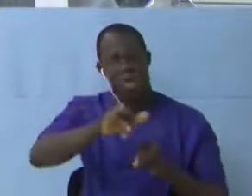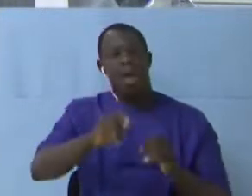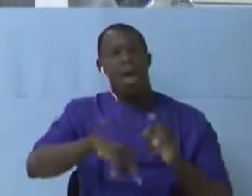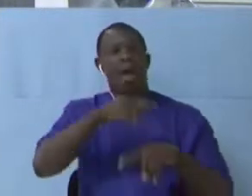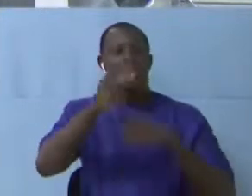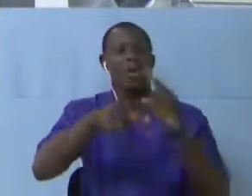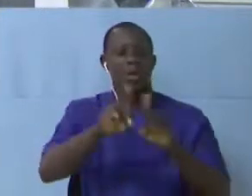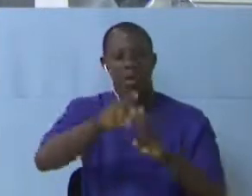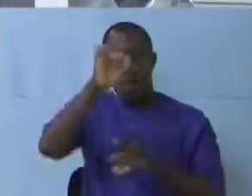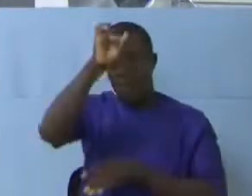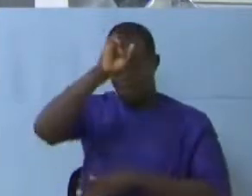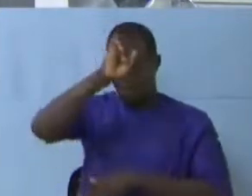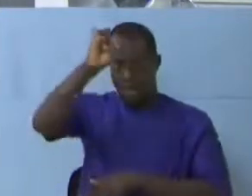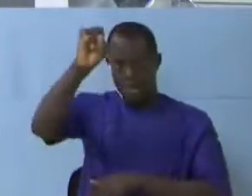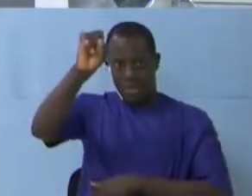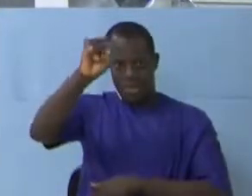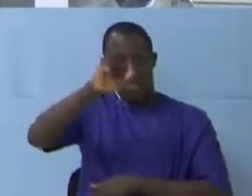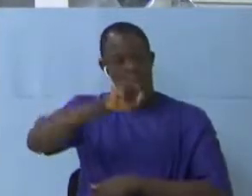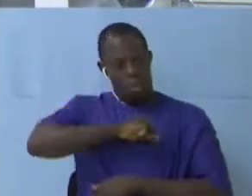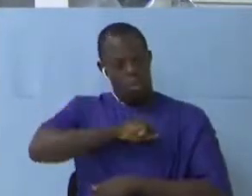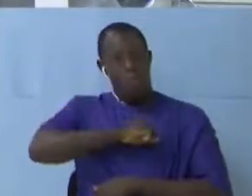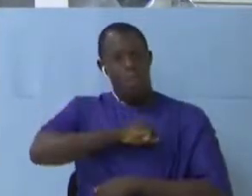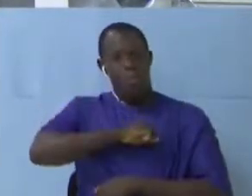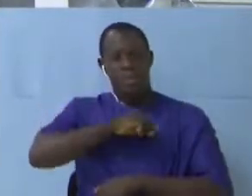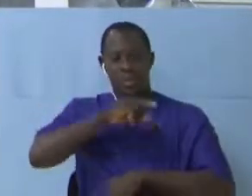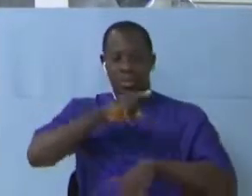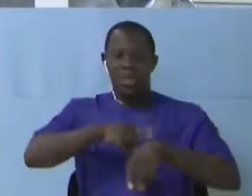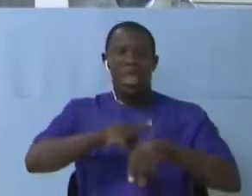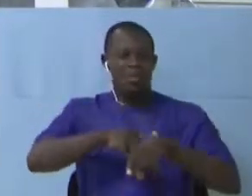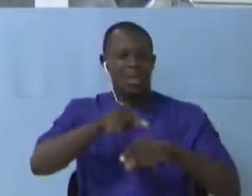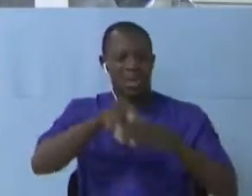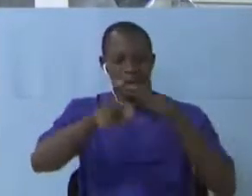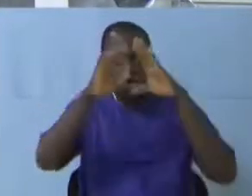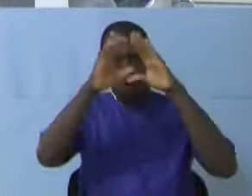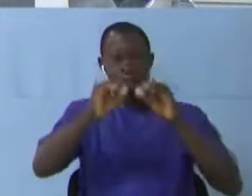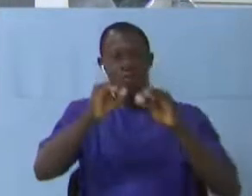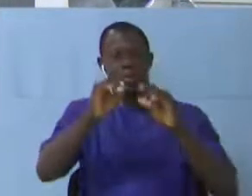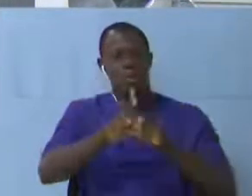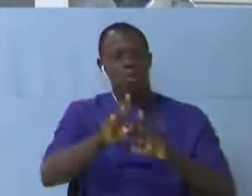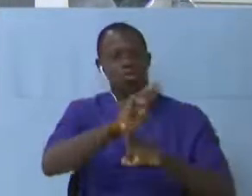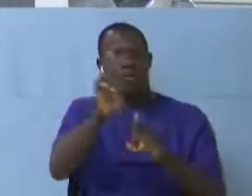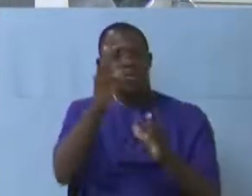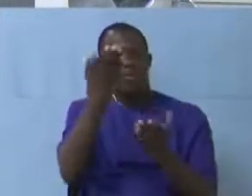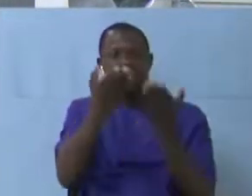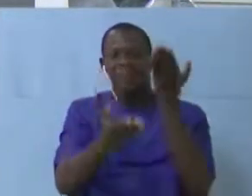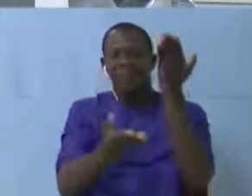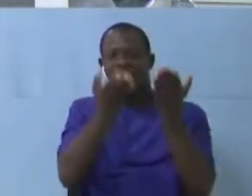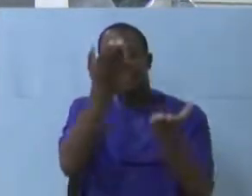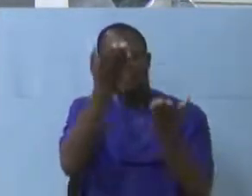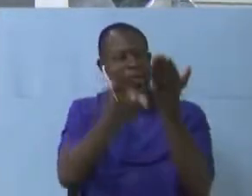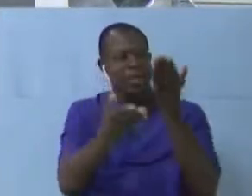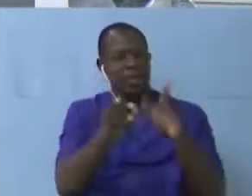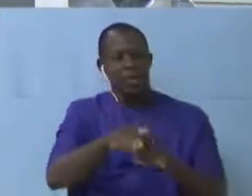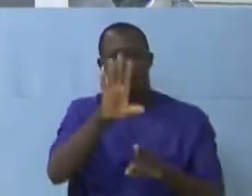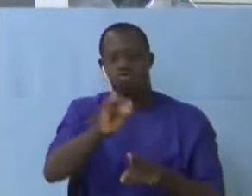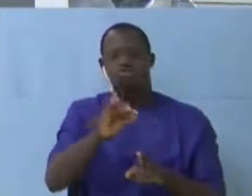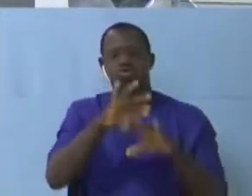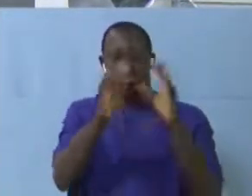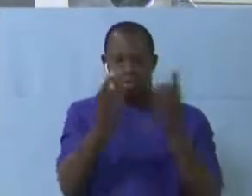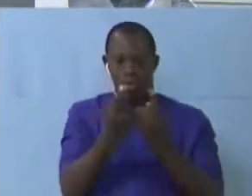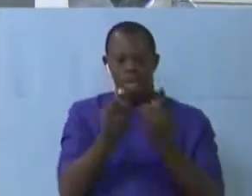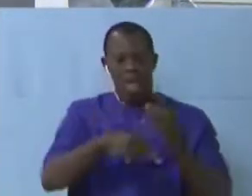the president leader's term, but we haven't fared very well when it comes to doing something about